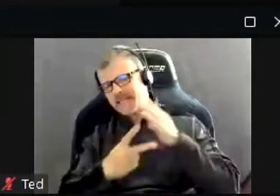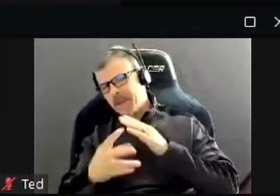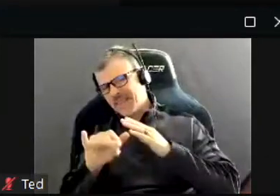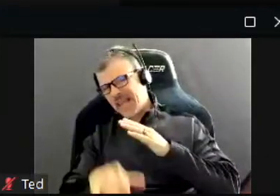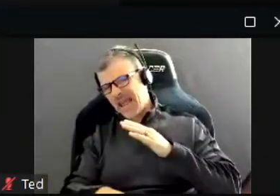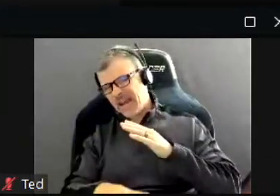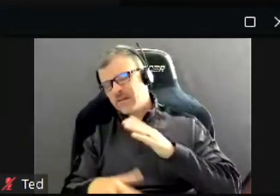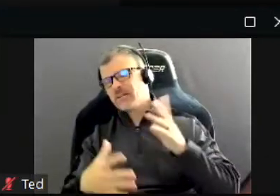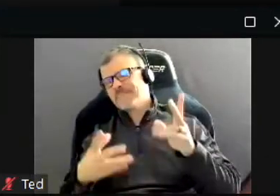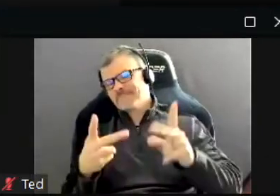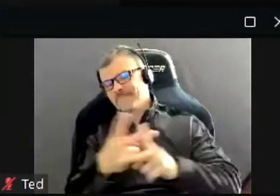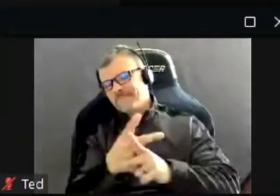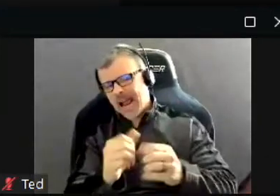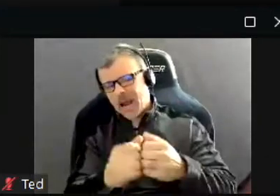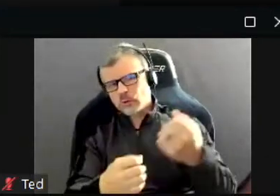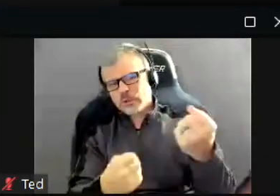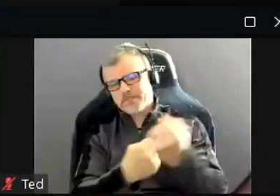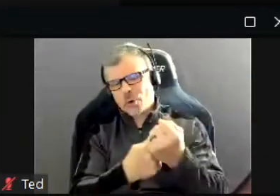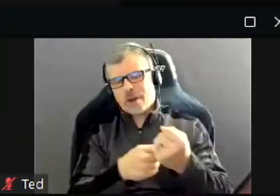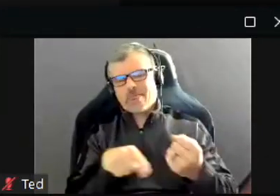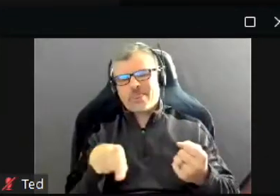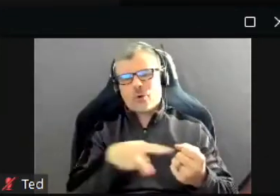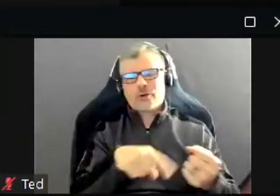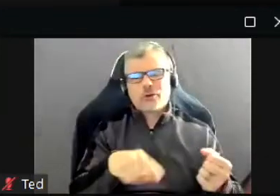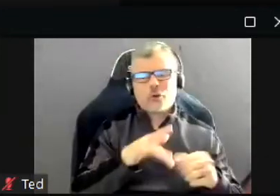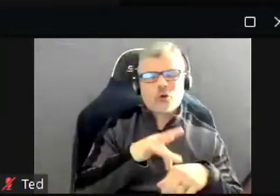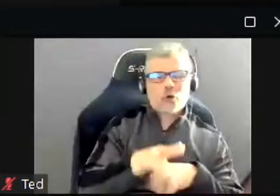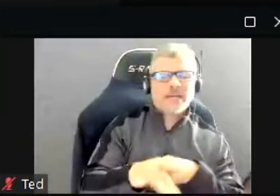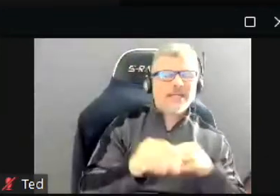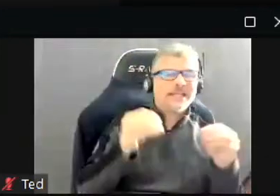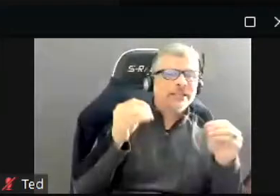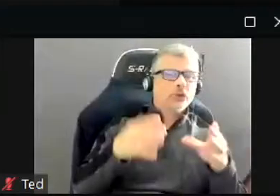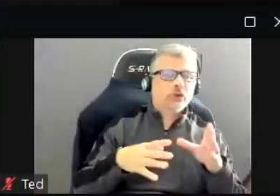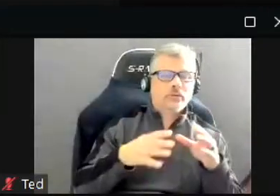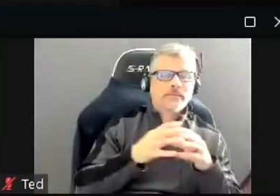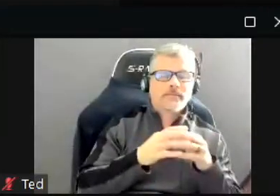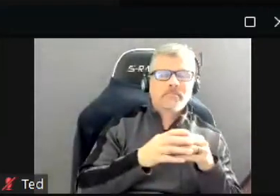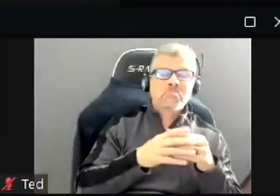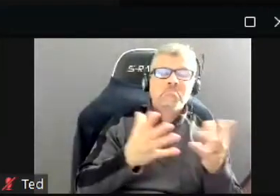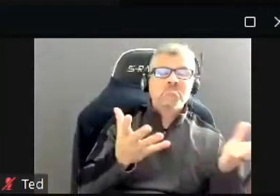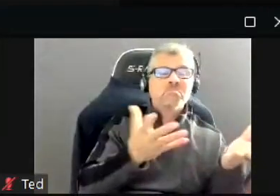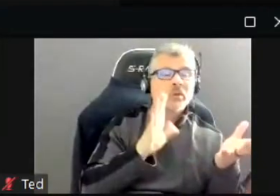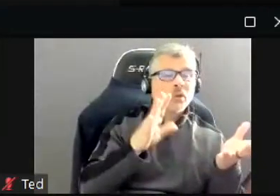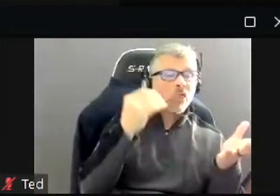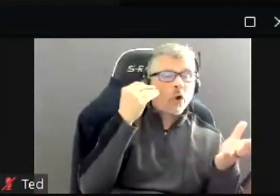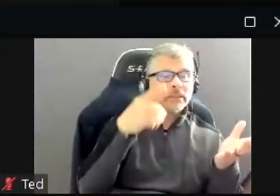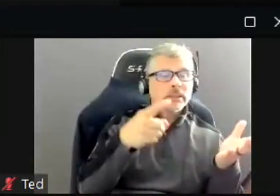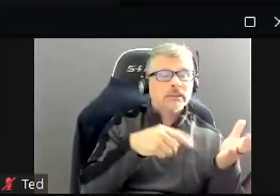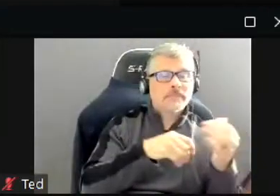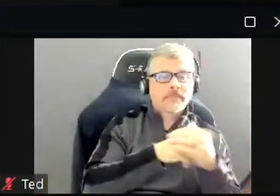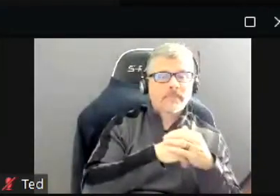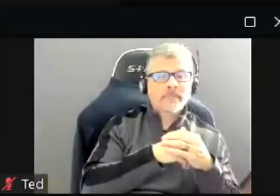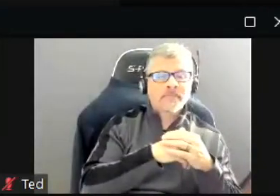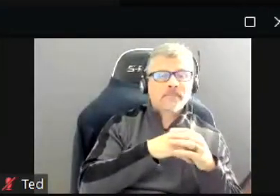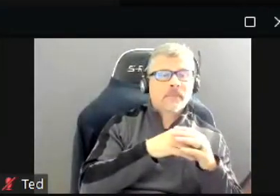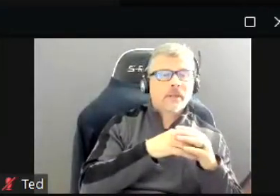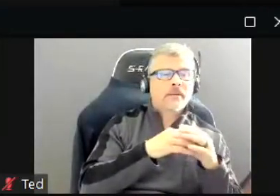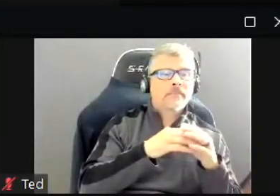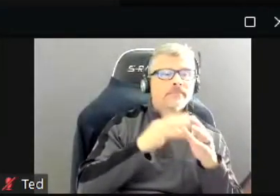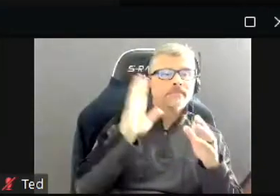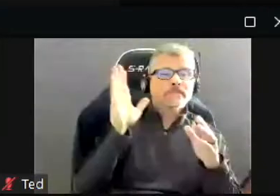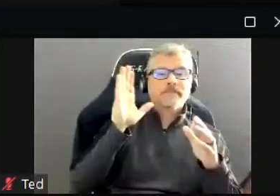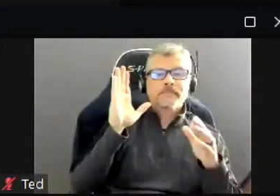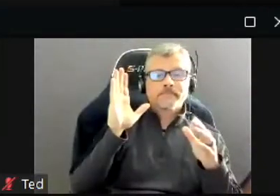support those early career teachers. So I just wonder if anybody has some thoughts about that. Hi, Liz. I'd